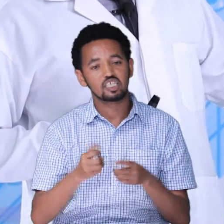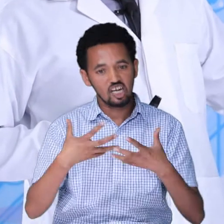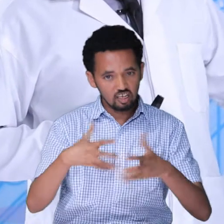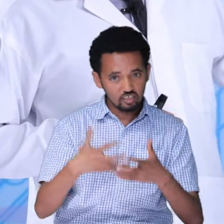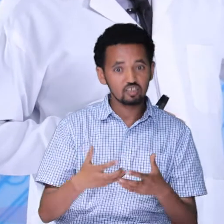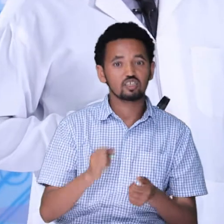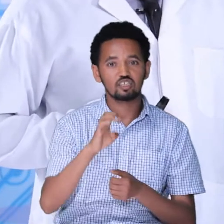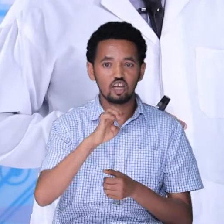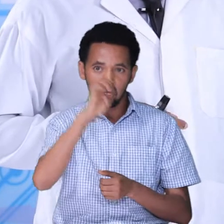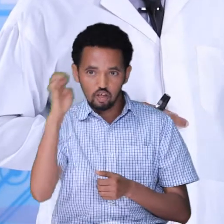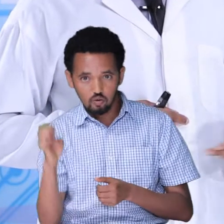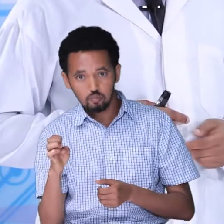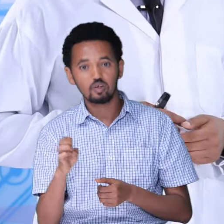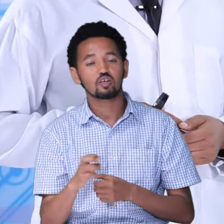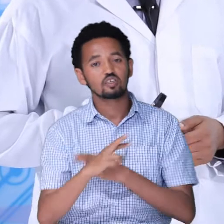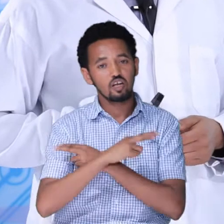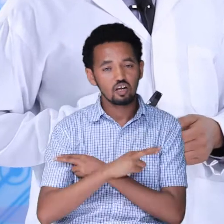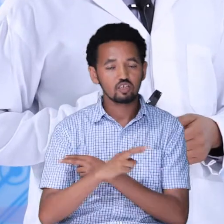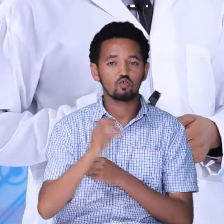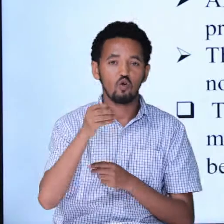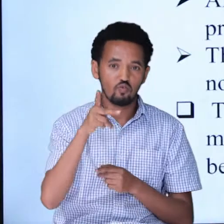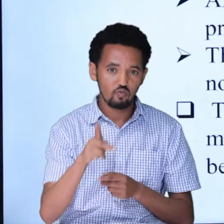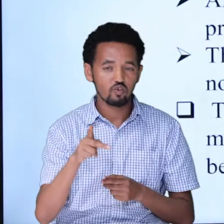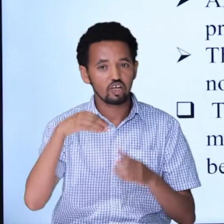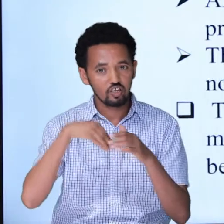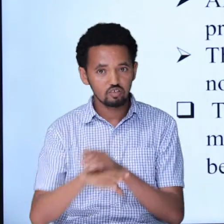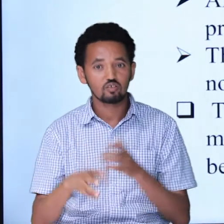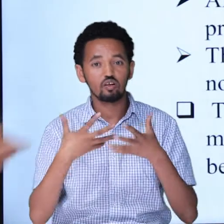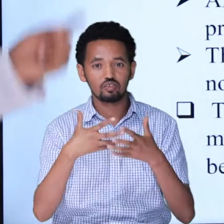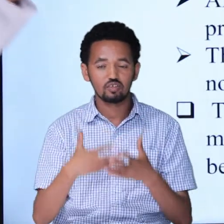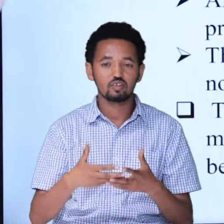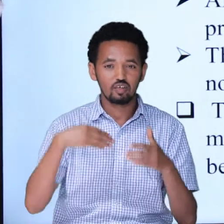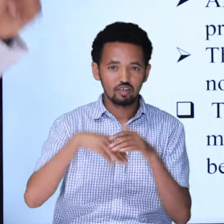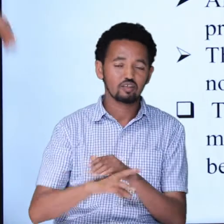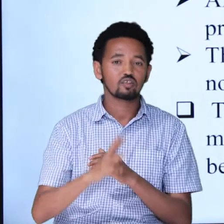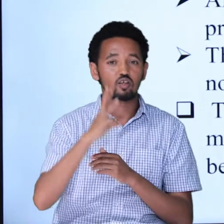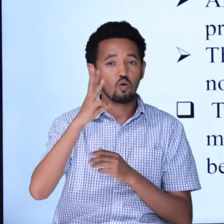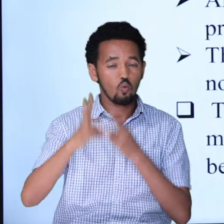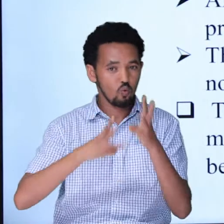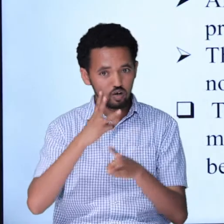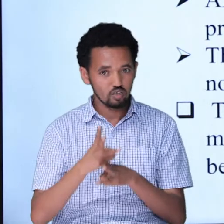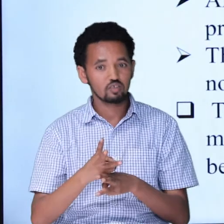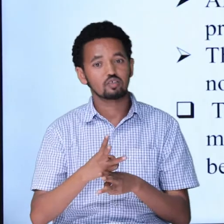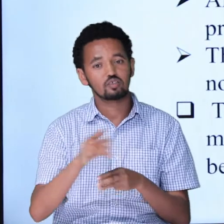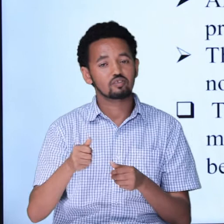of Europe and the rest of industry to the advanced world. In the field of